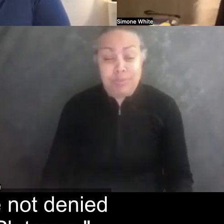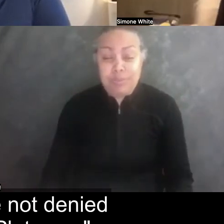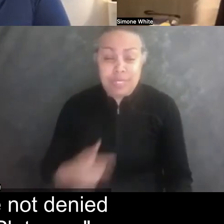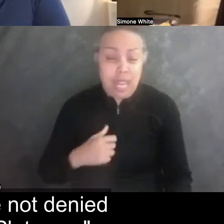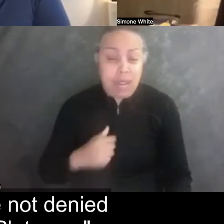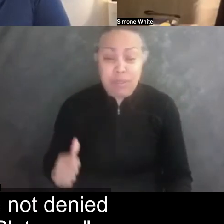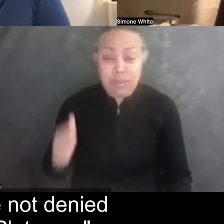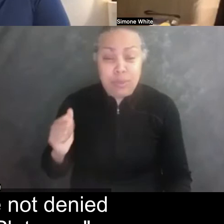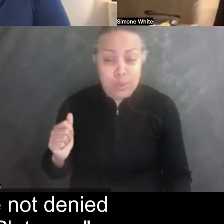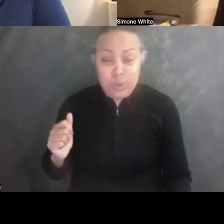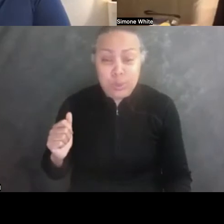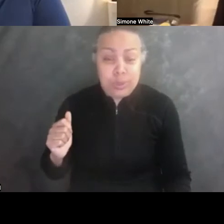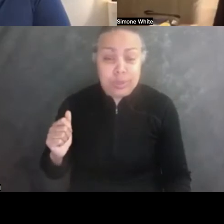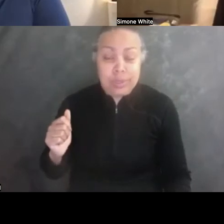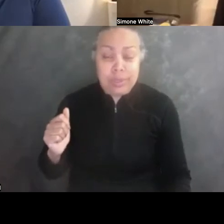to be,